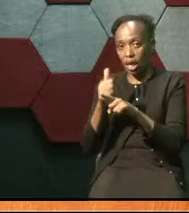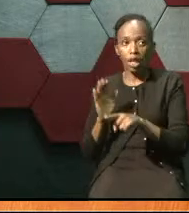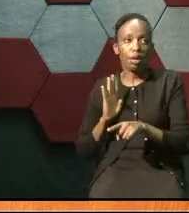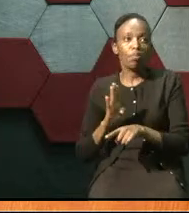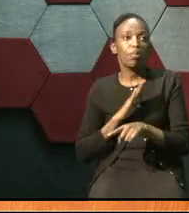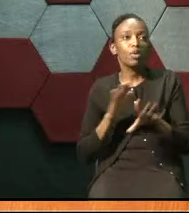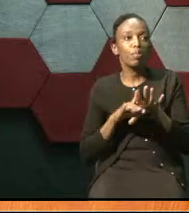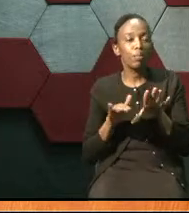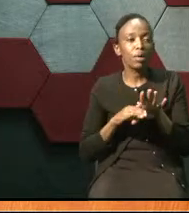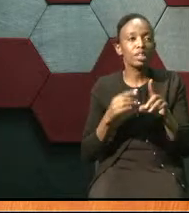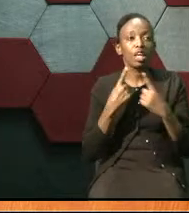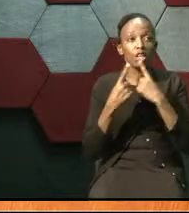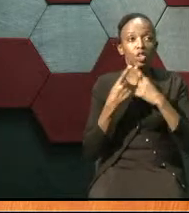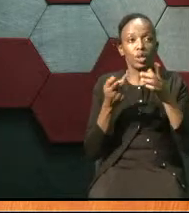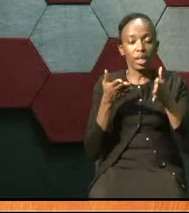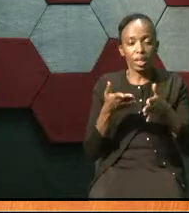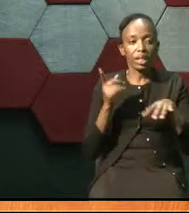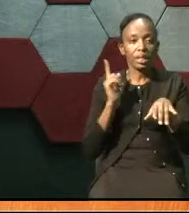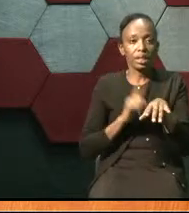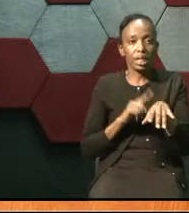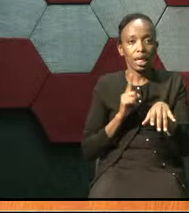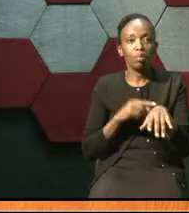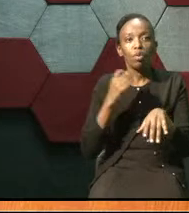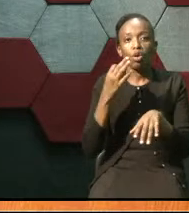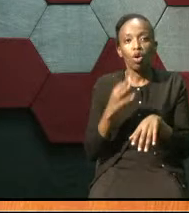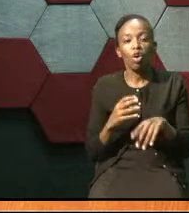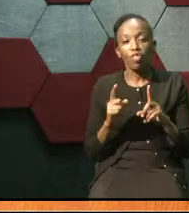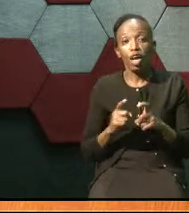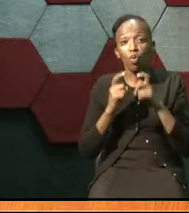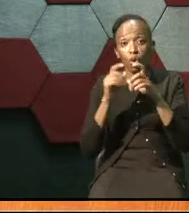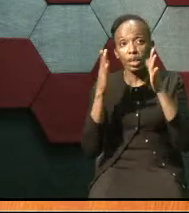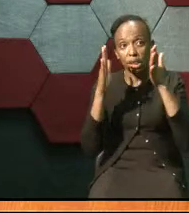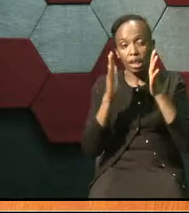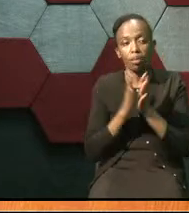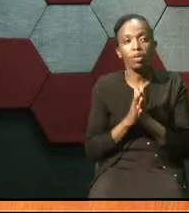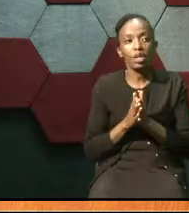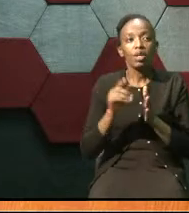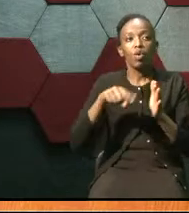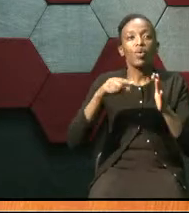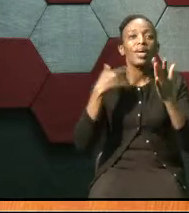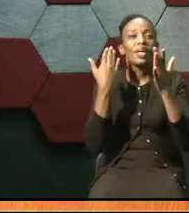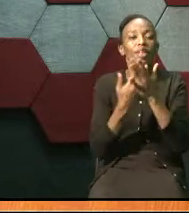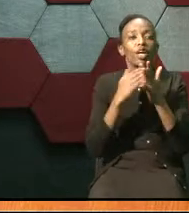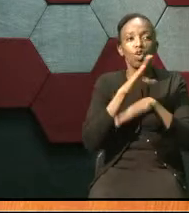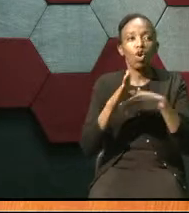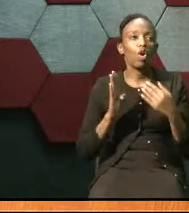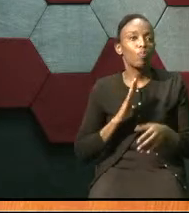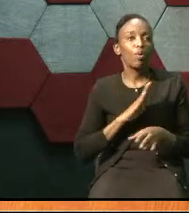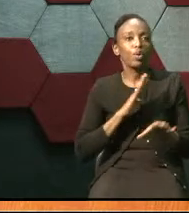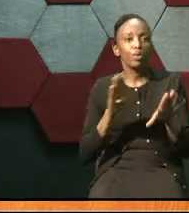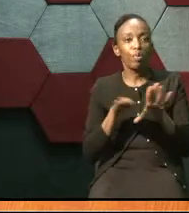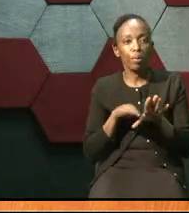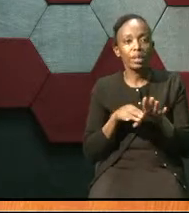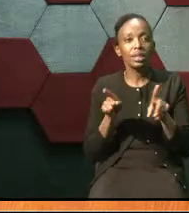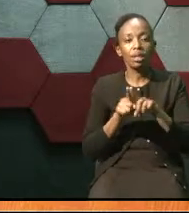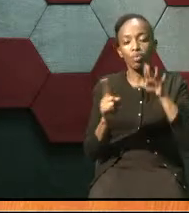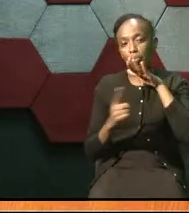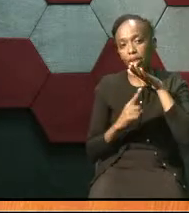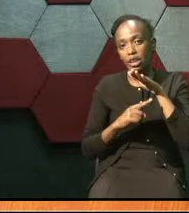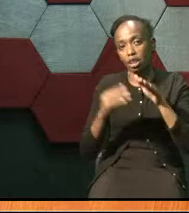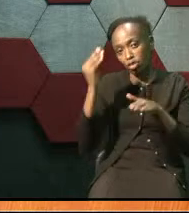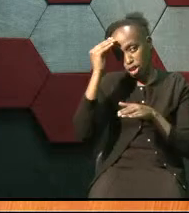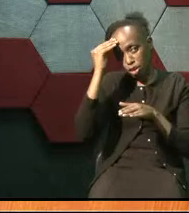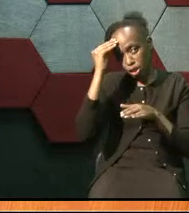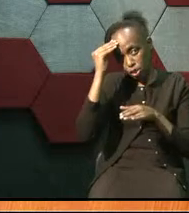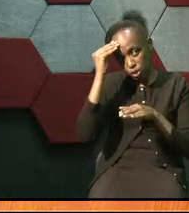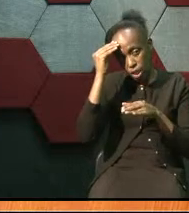members talking in the event of the award ceremony. We thank you all, board members, and the Ministry of